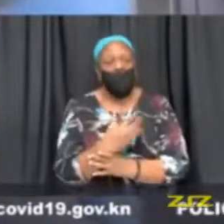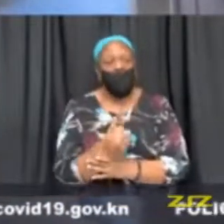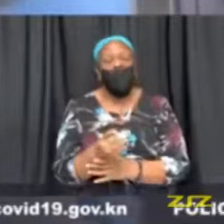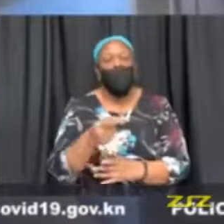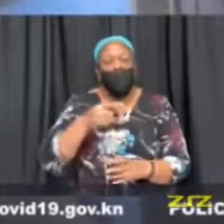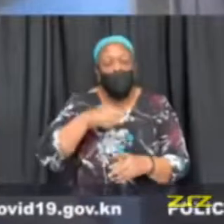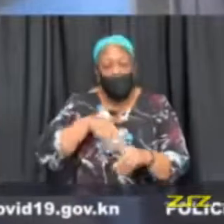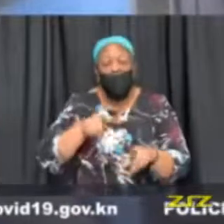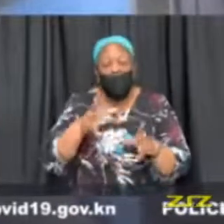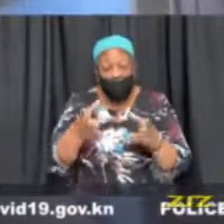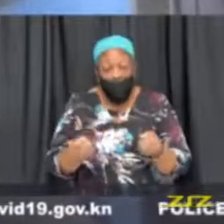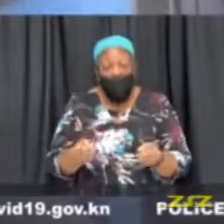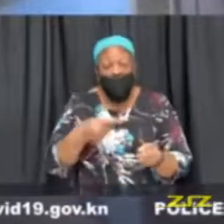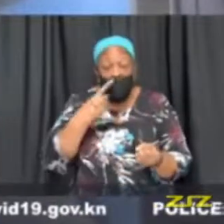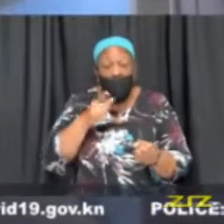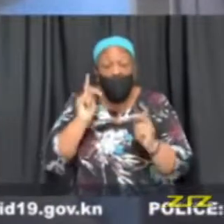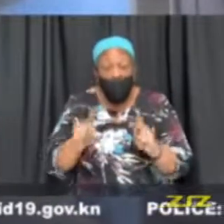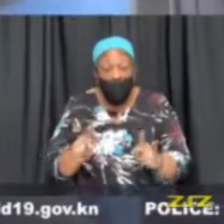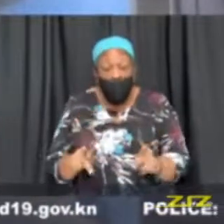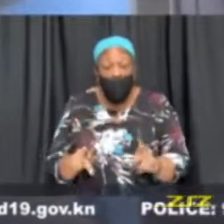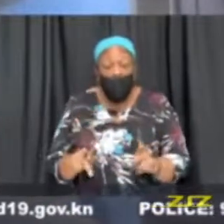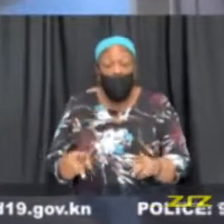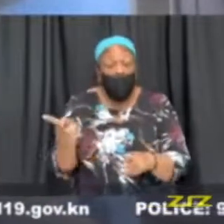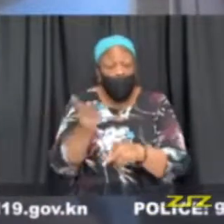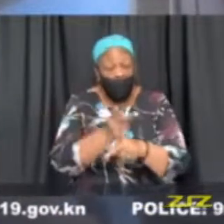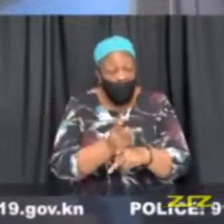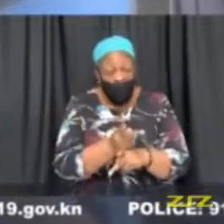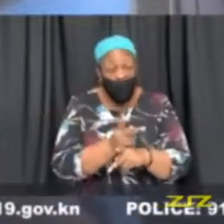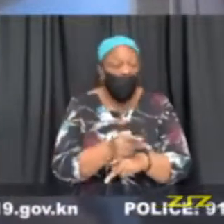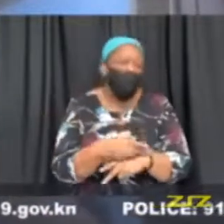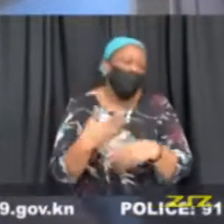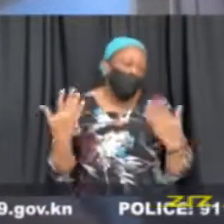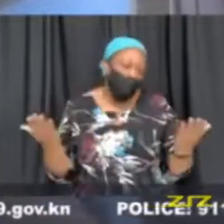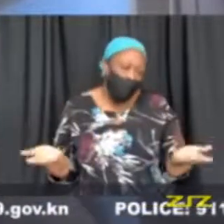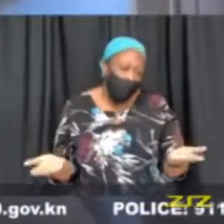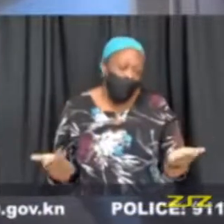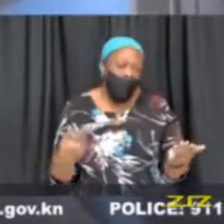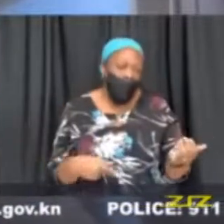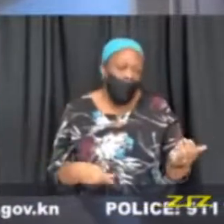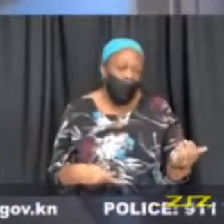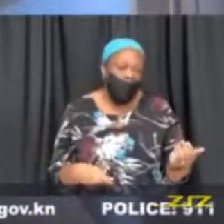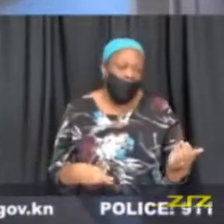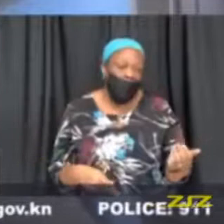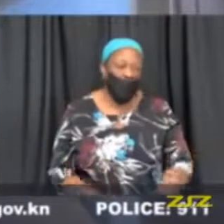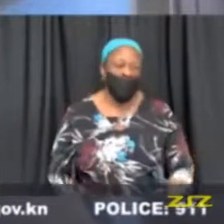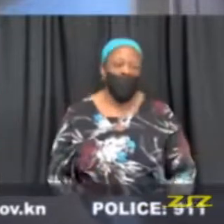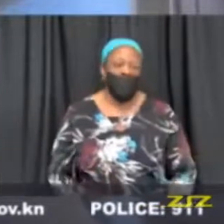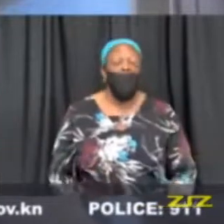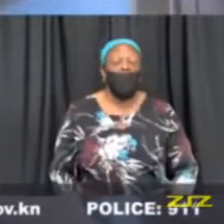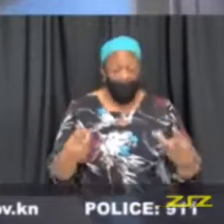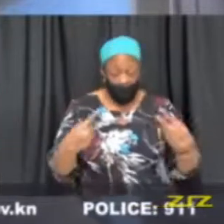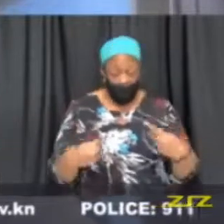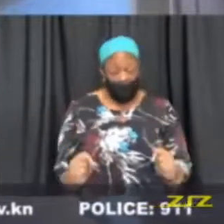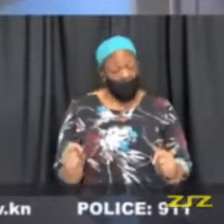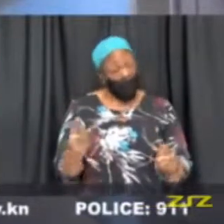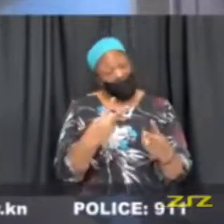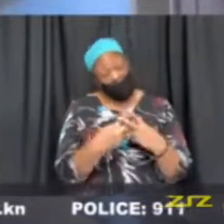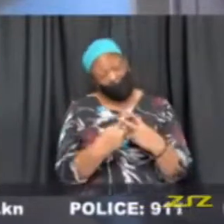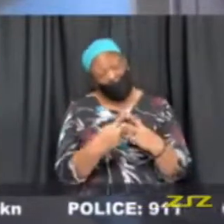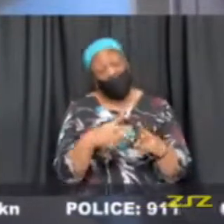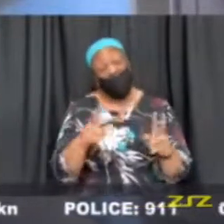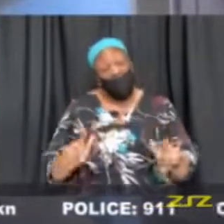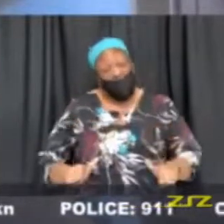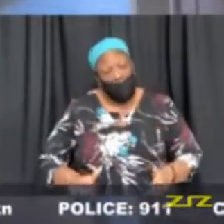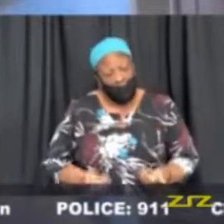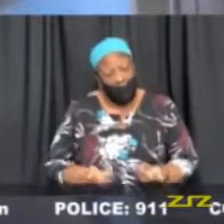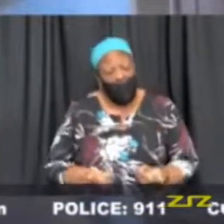warning to be able to, as Mr. Samuel and everybody has indicated, to try to save lives and to allow evacuation of